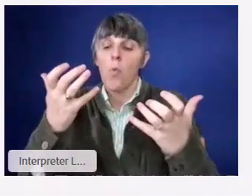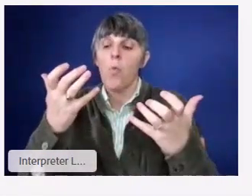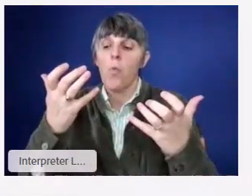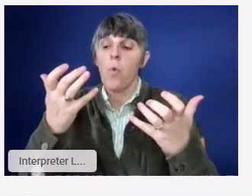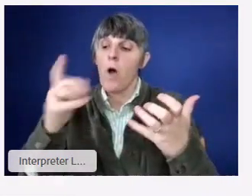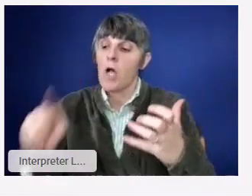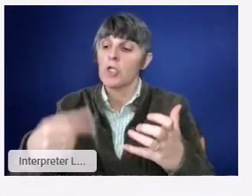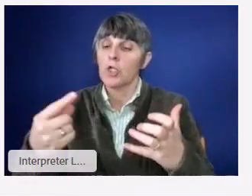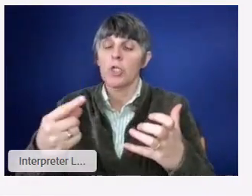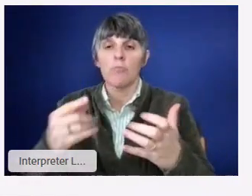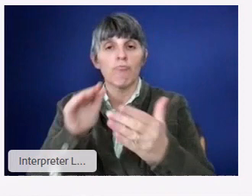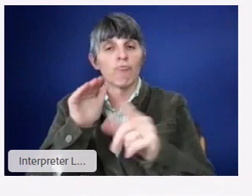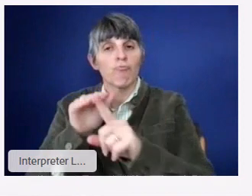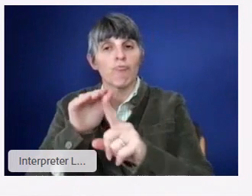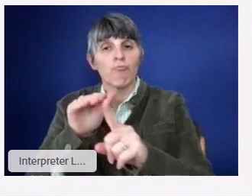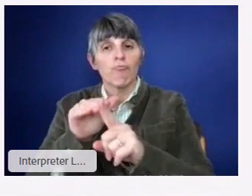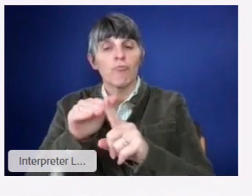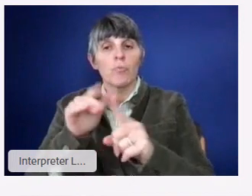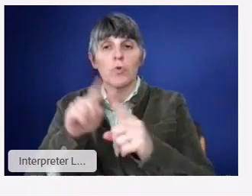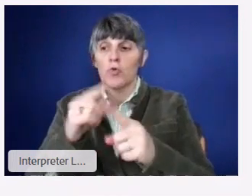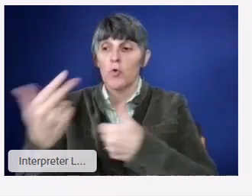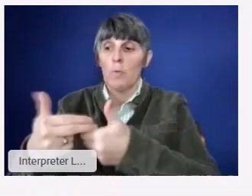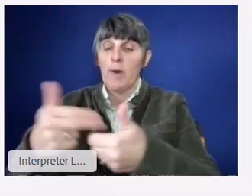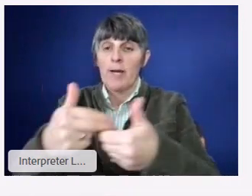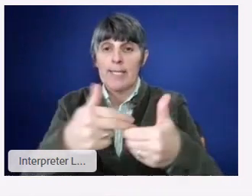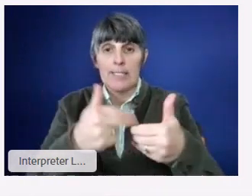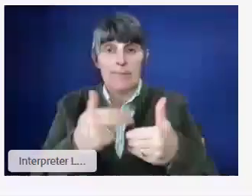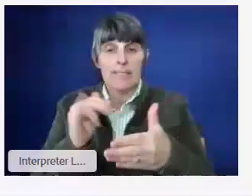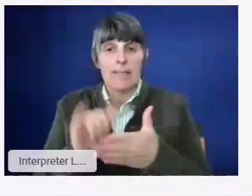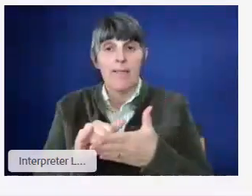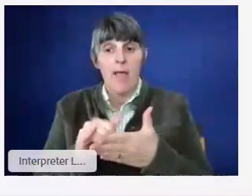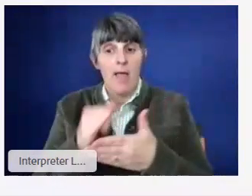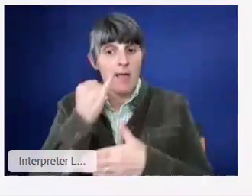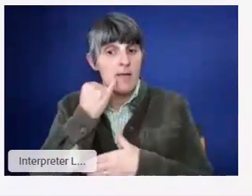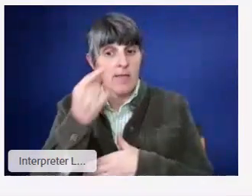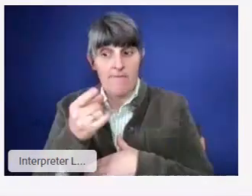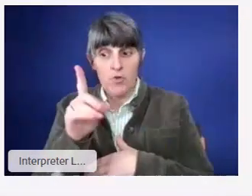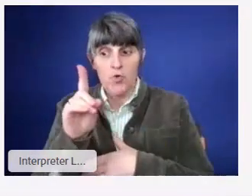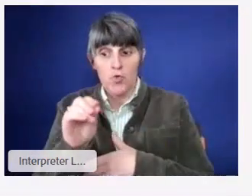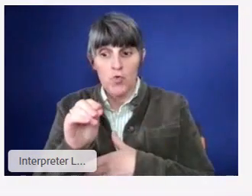just give a reminder to our participants that if you do